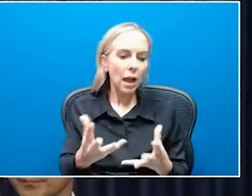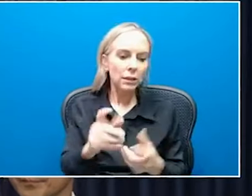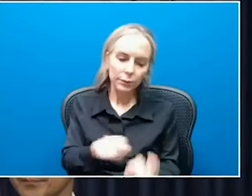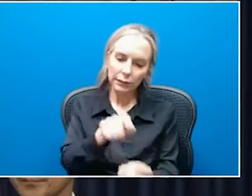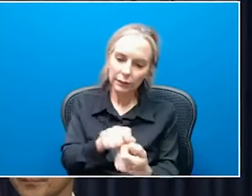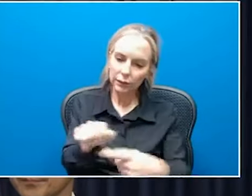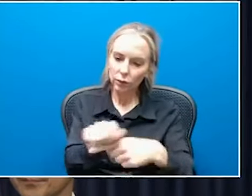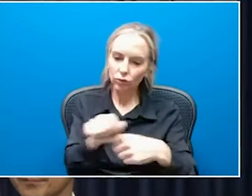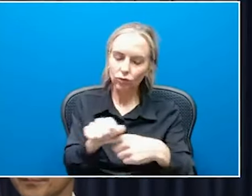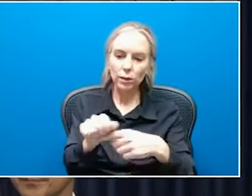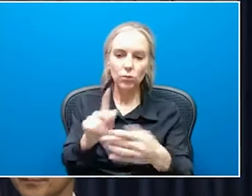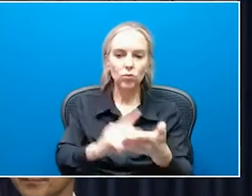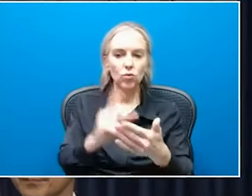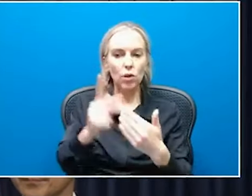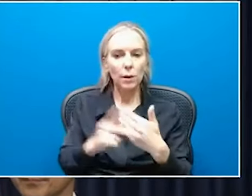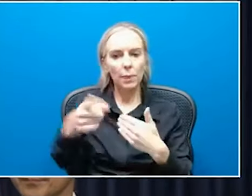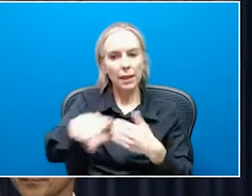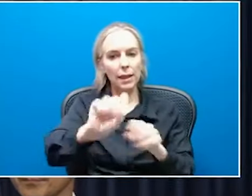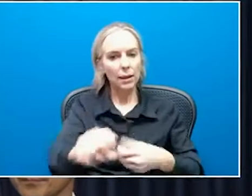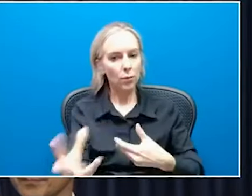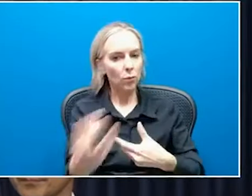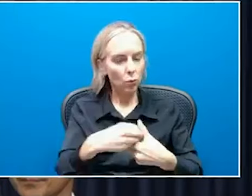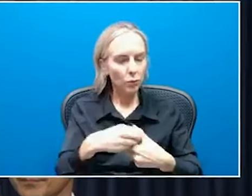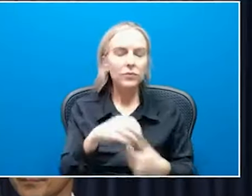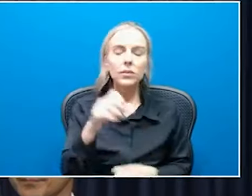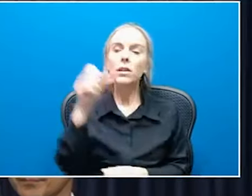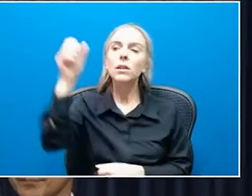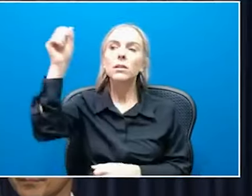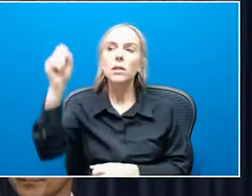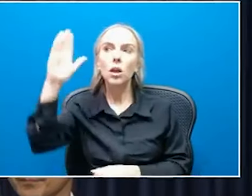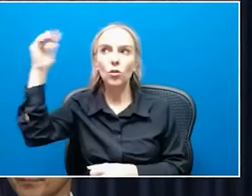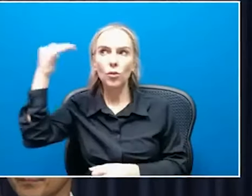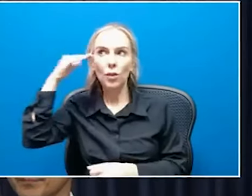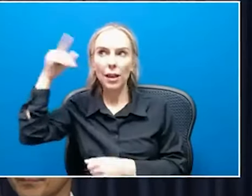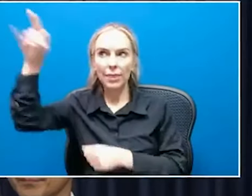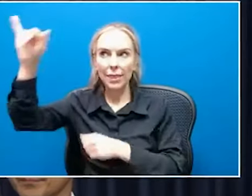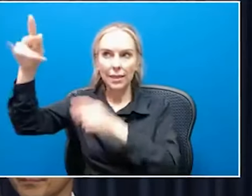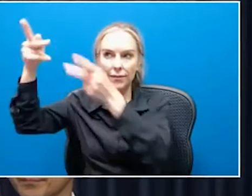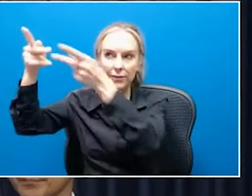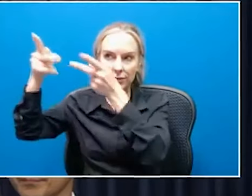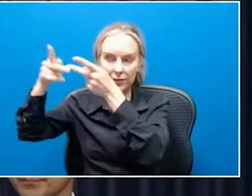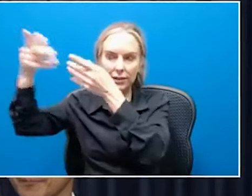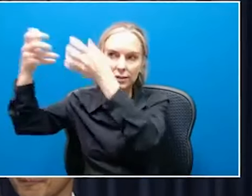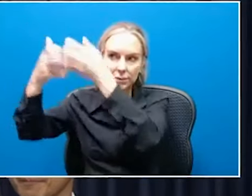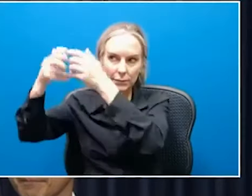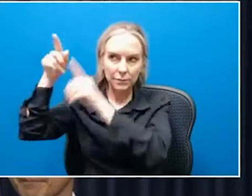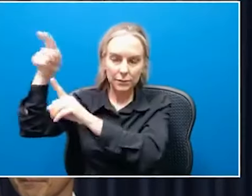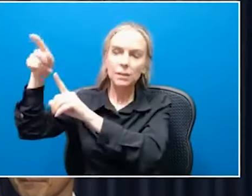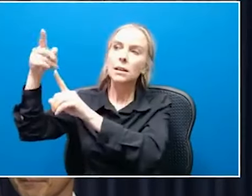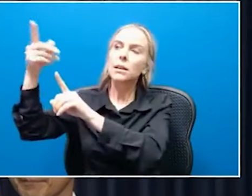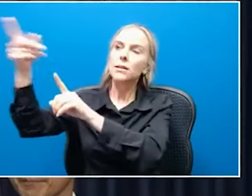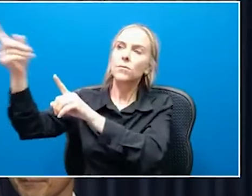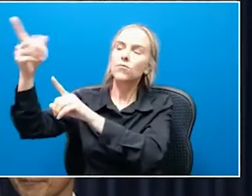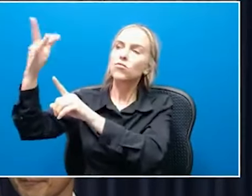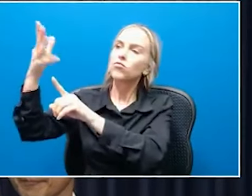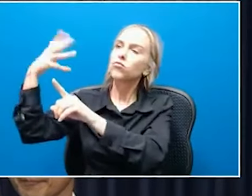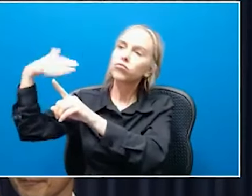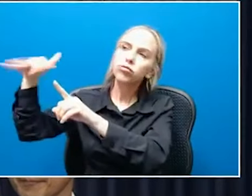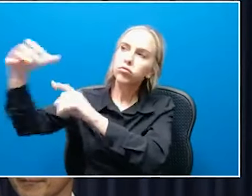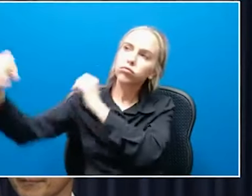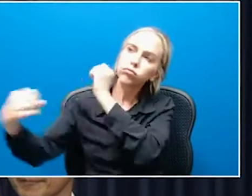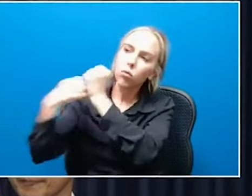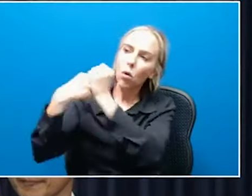in. The South Korean Lote facility has been kind enough to provide us with support as we start the